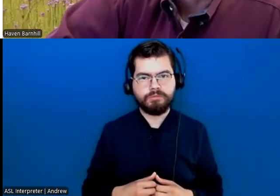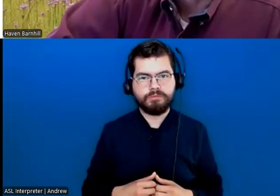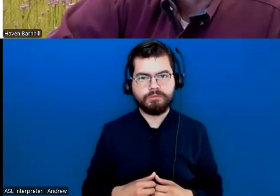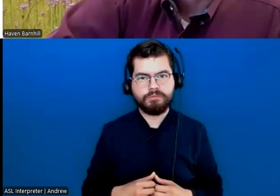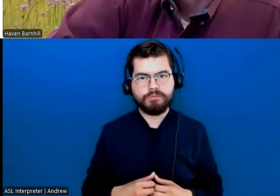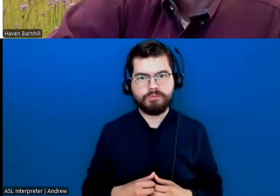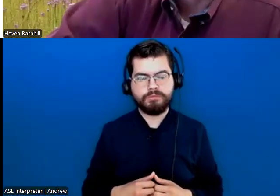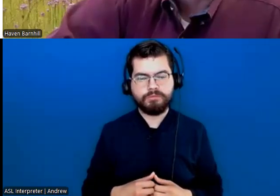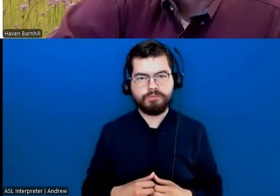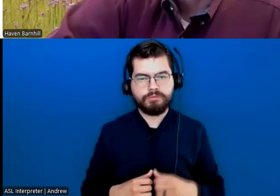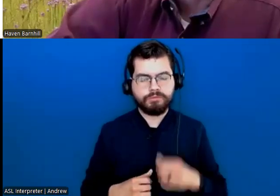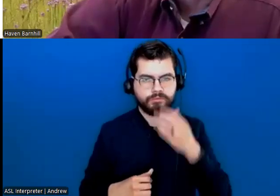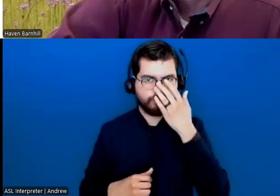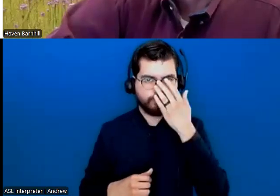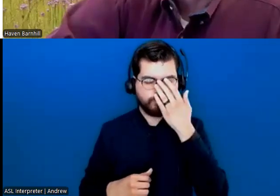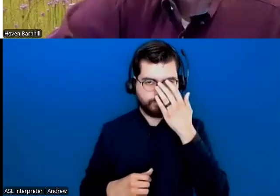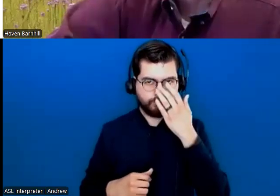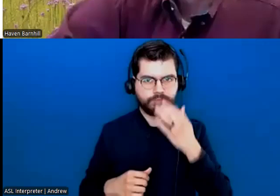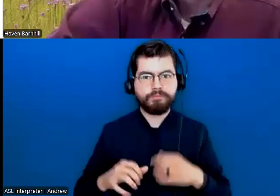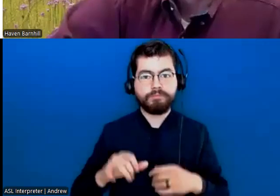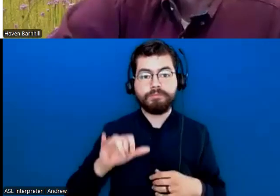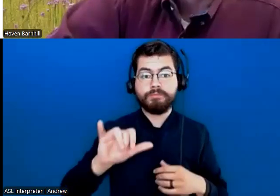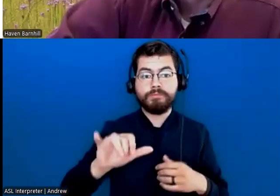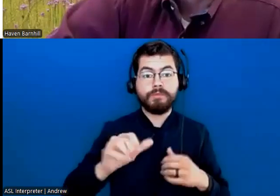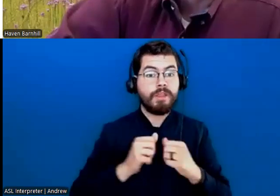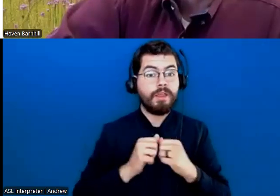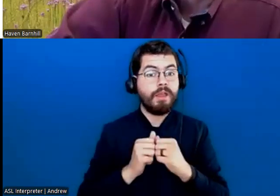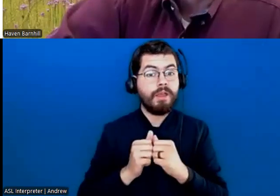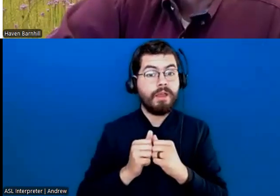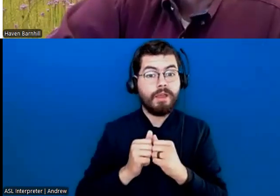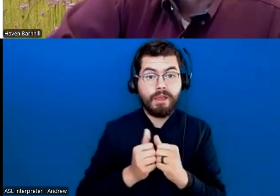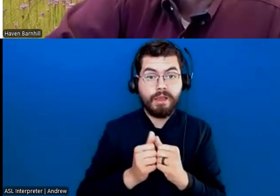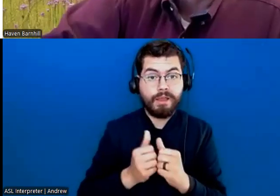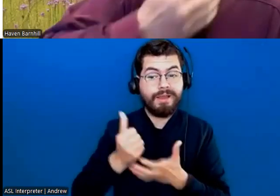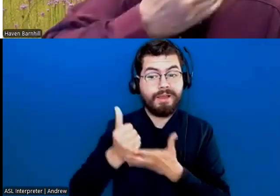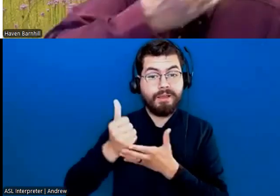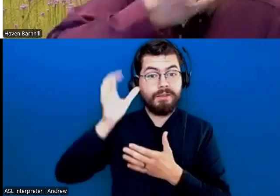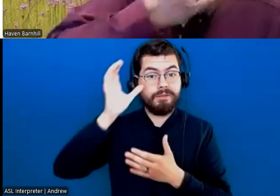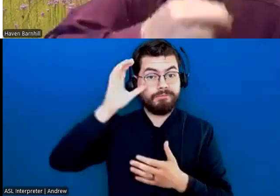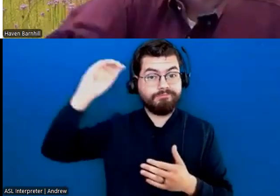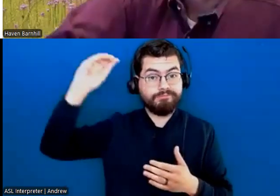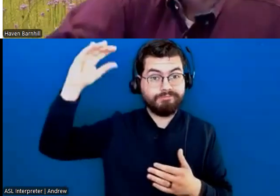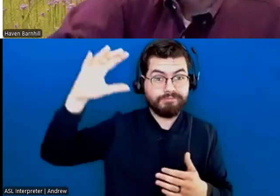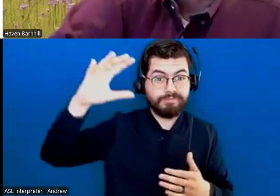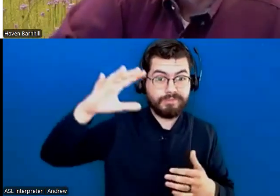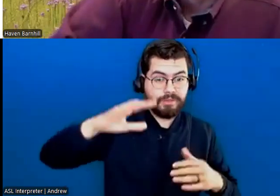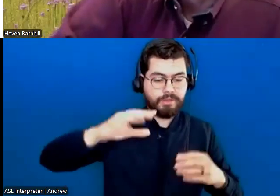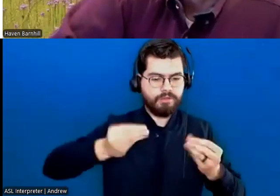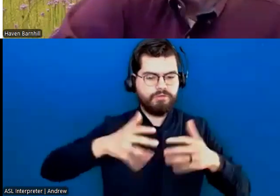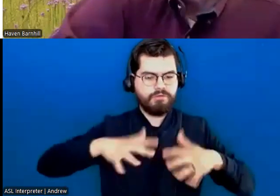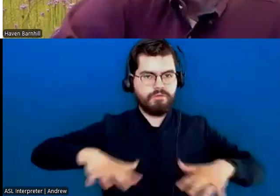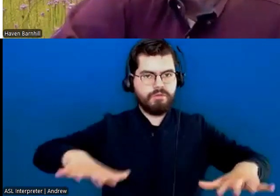disturbances through partial cuts to get the sunlight to the forest floor to stimulate the